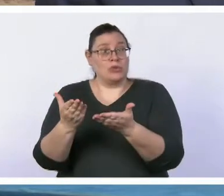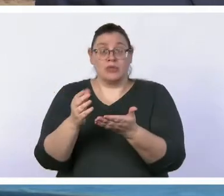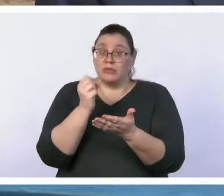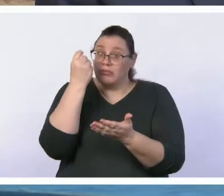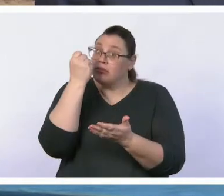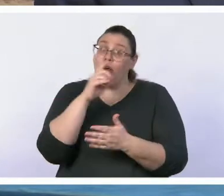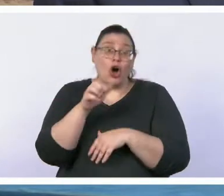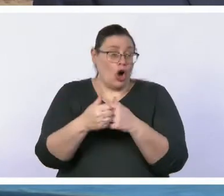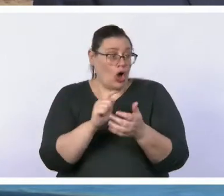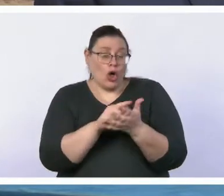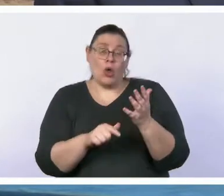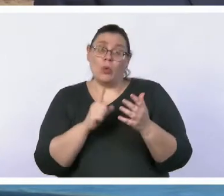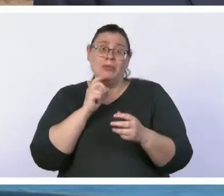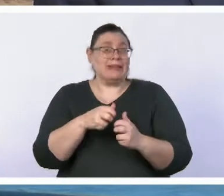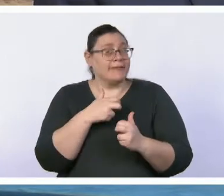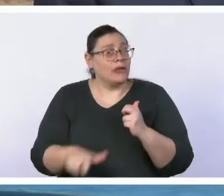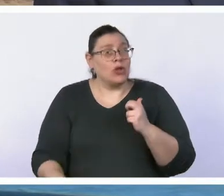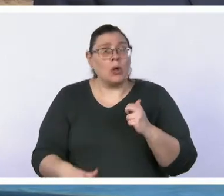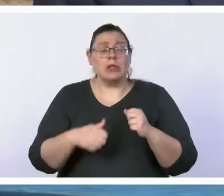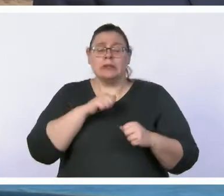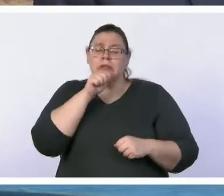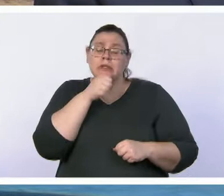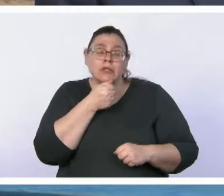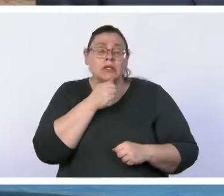difficult, painful